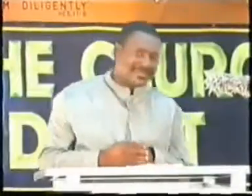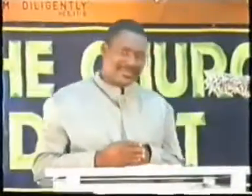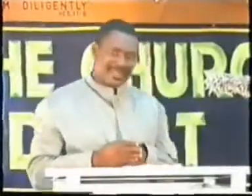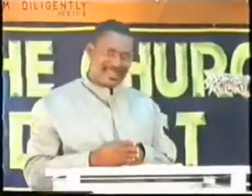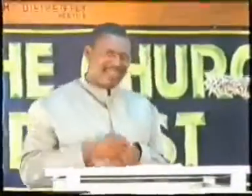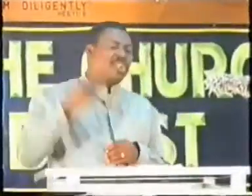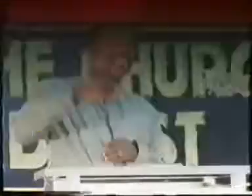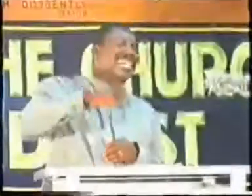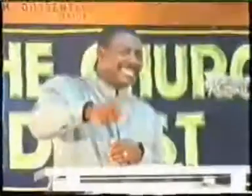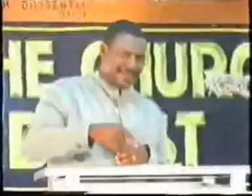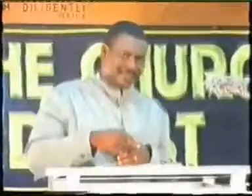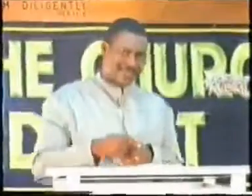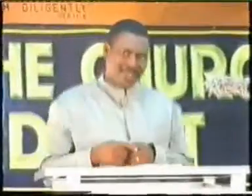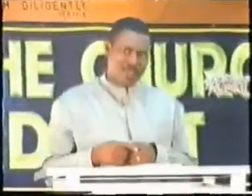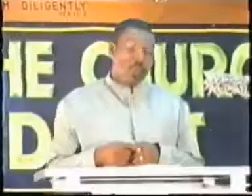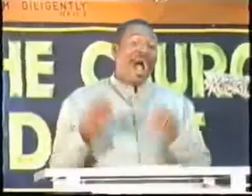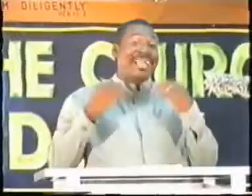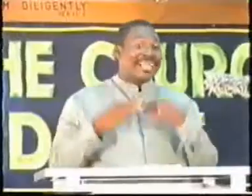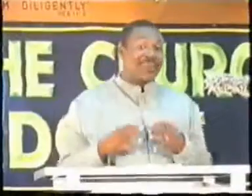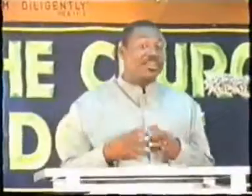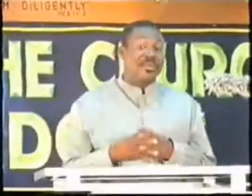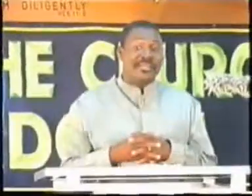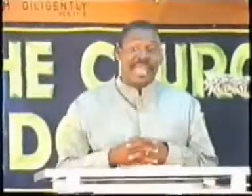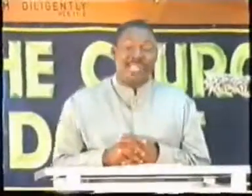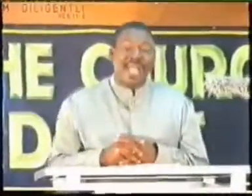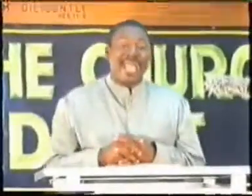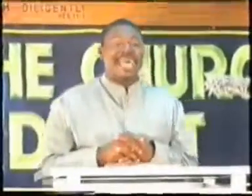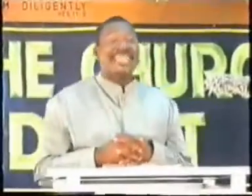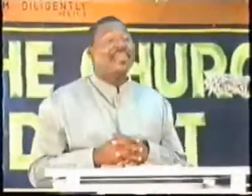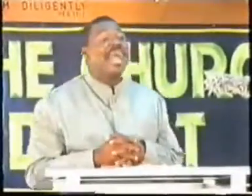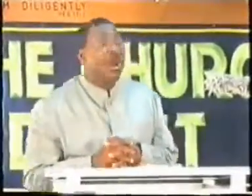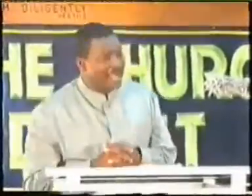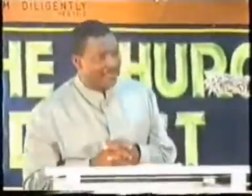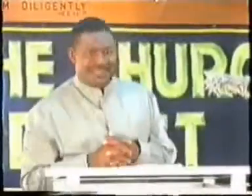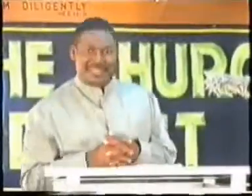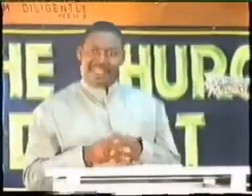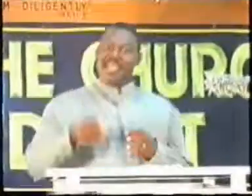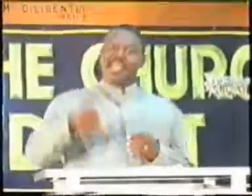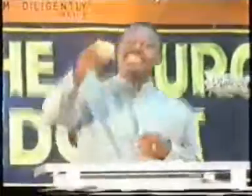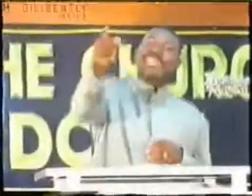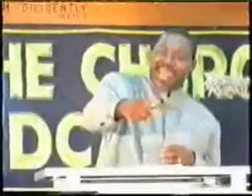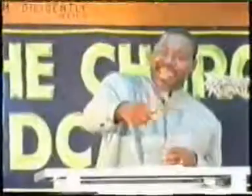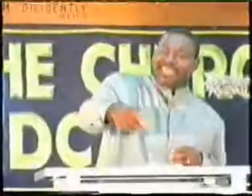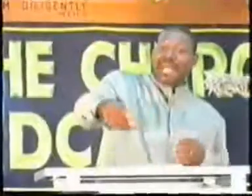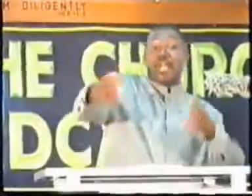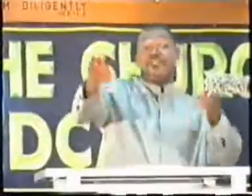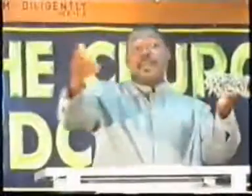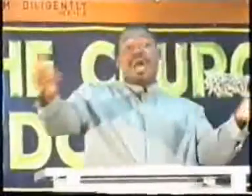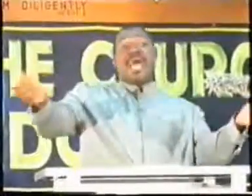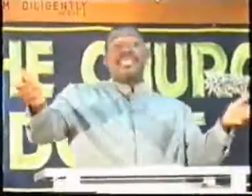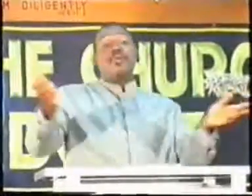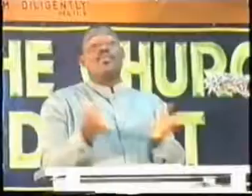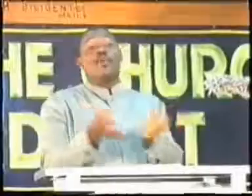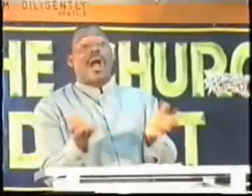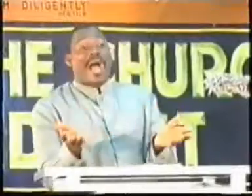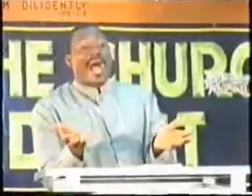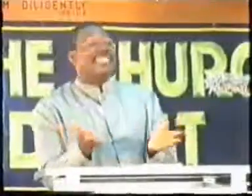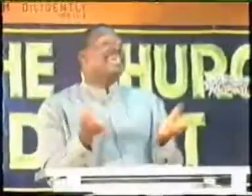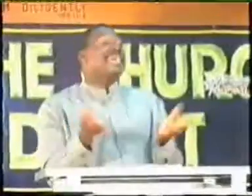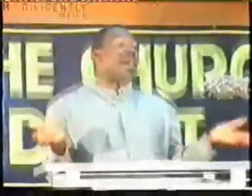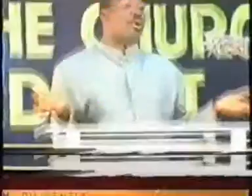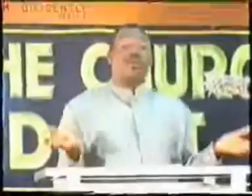grudgingly, reluctantly. Wa nkasa no timu no say. Adi ano enya oyem. And then they are sorry for baby. I had his own so